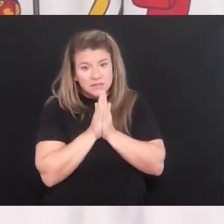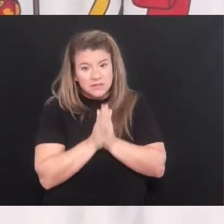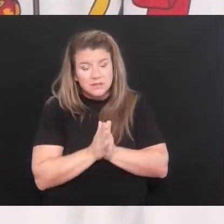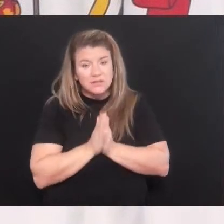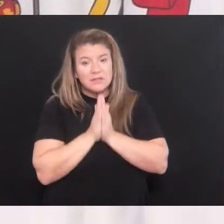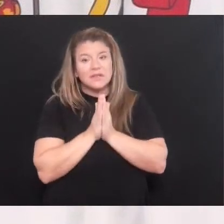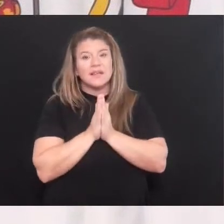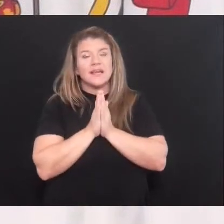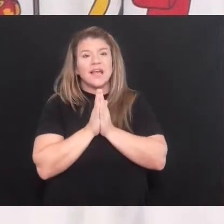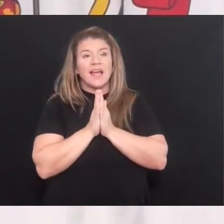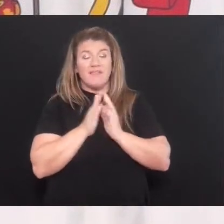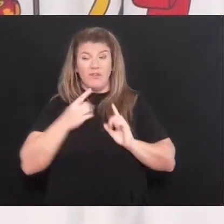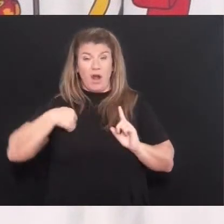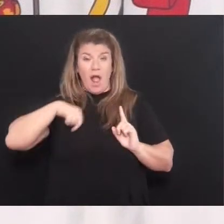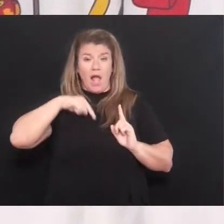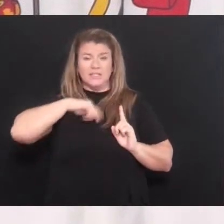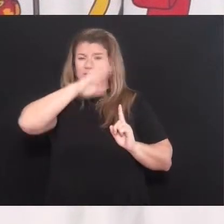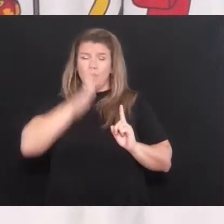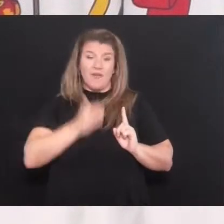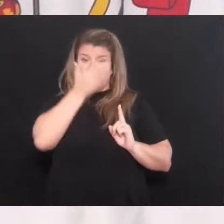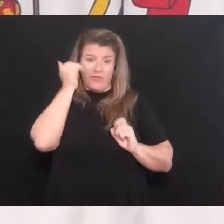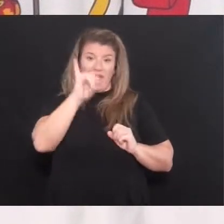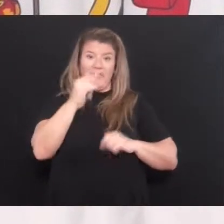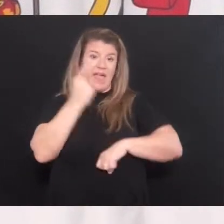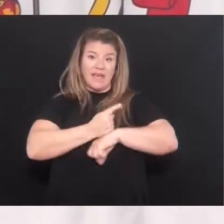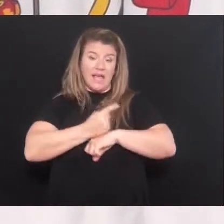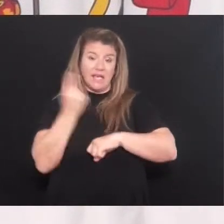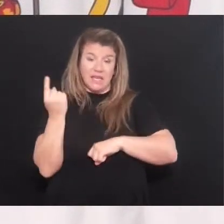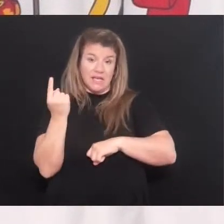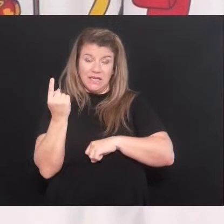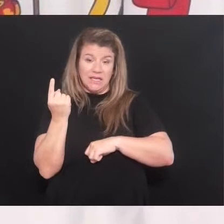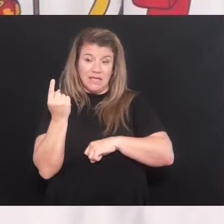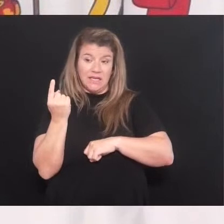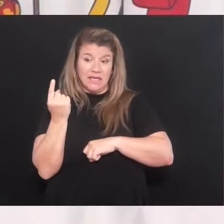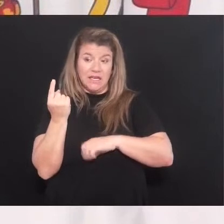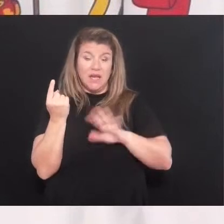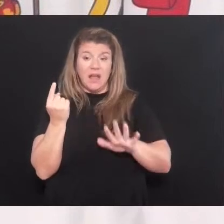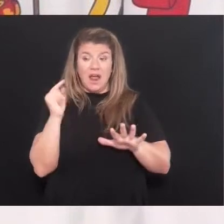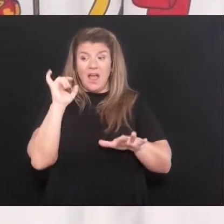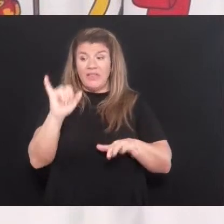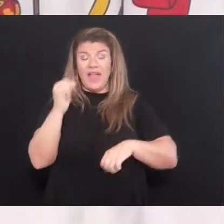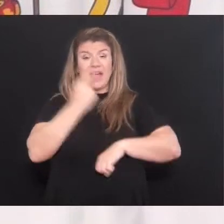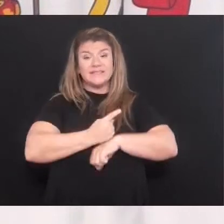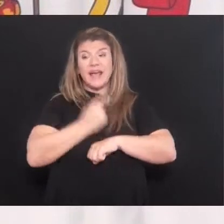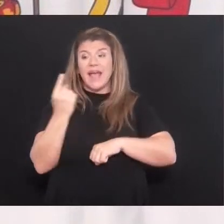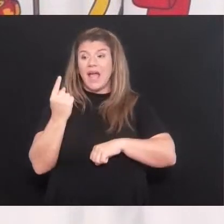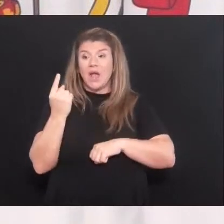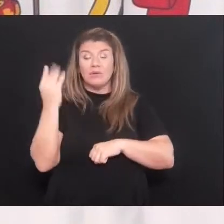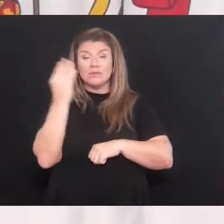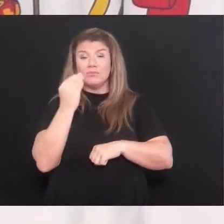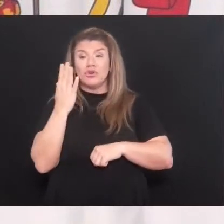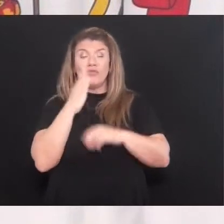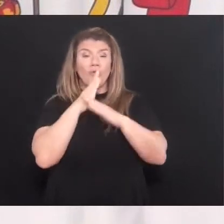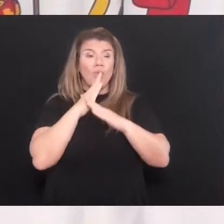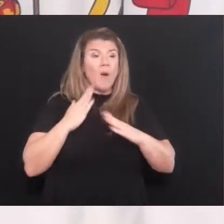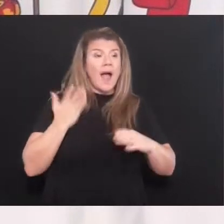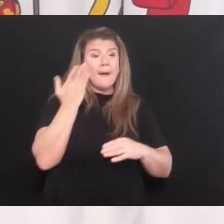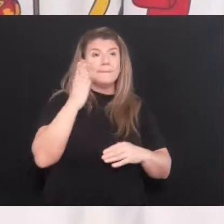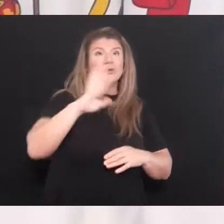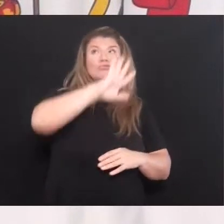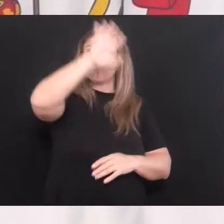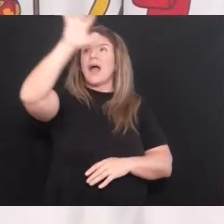and us to never, ever forget that day. That day was a beautiful, quiet, blue sky